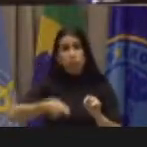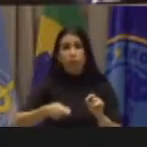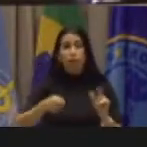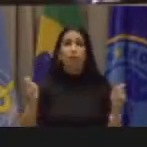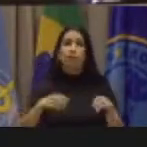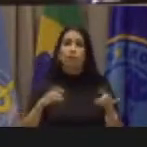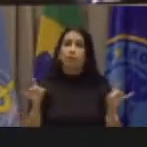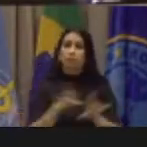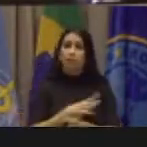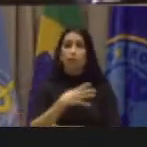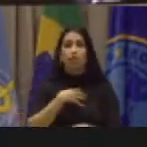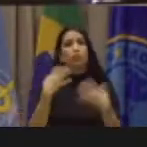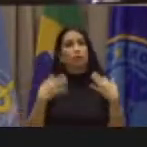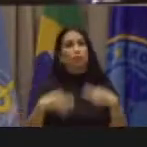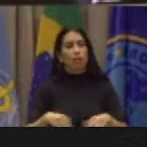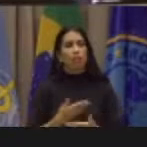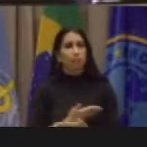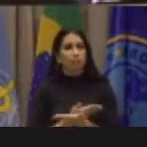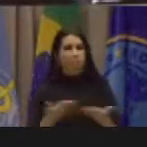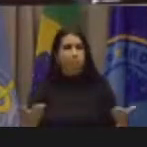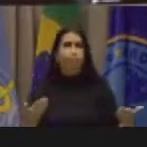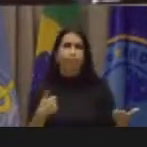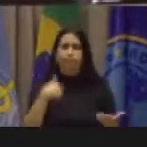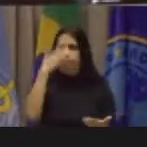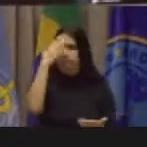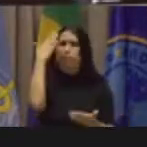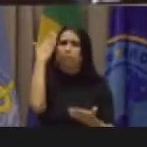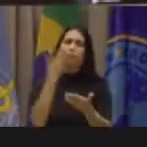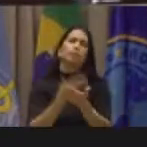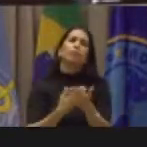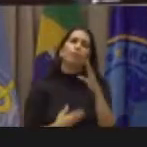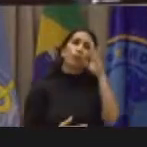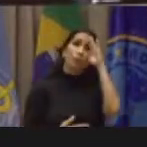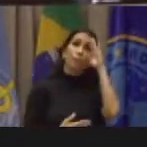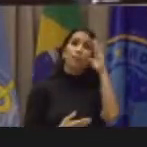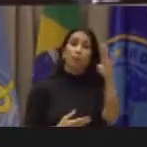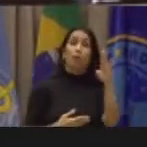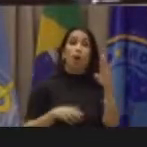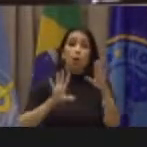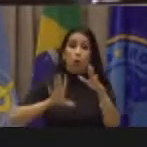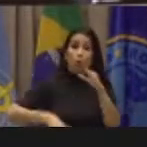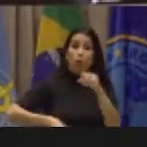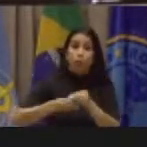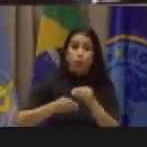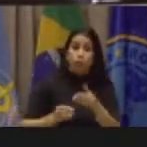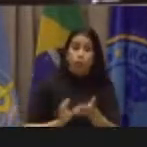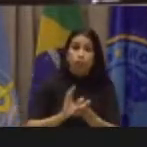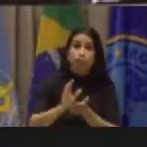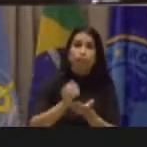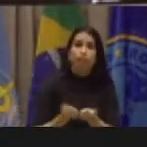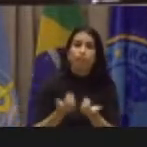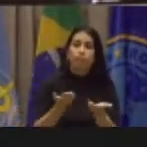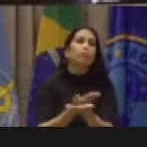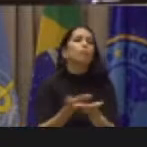structured way so that decision can be made in assertive way. And that's, I think, was the most